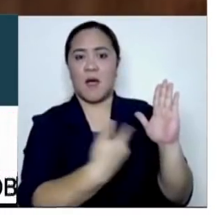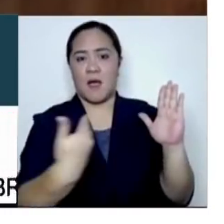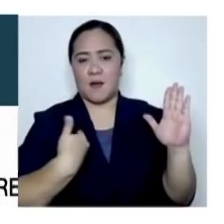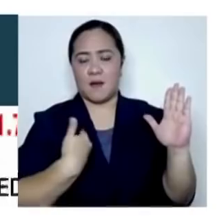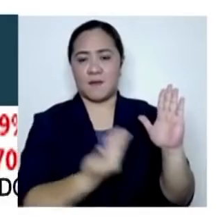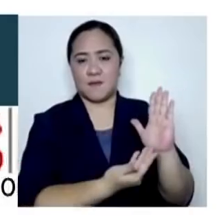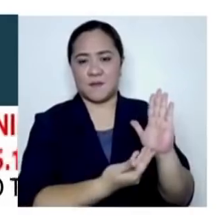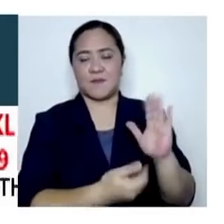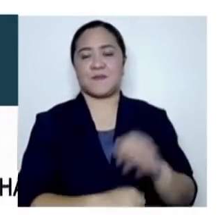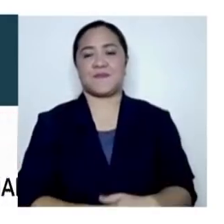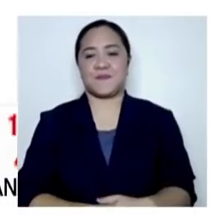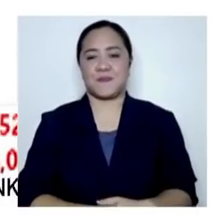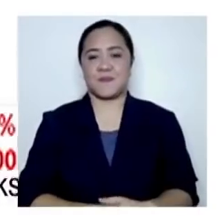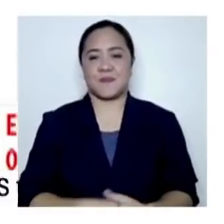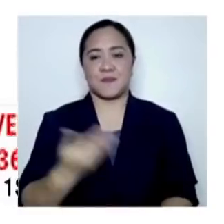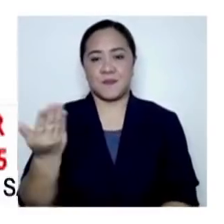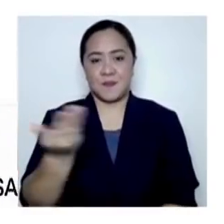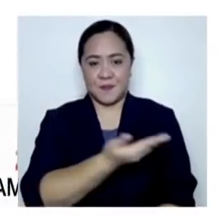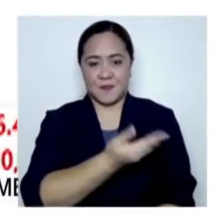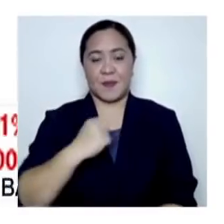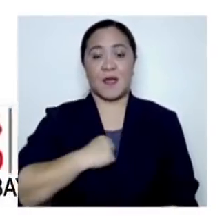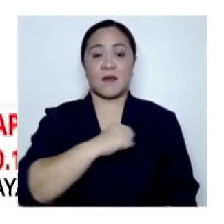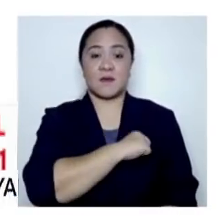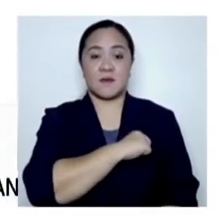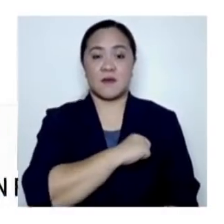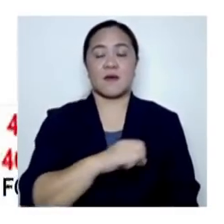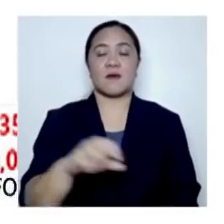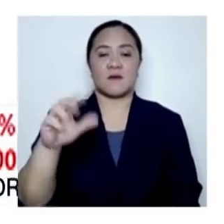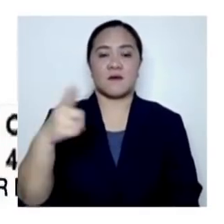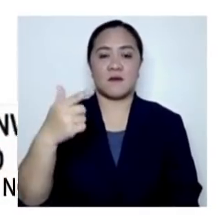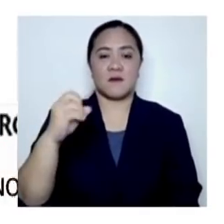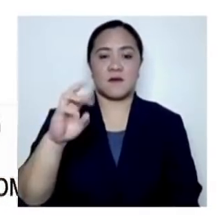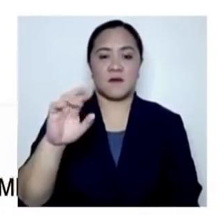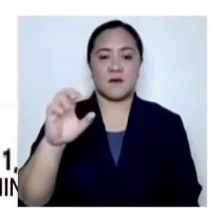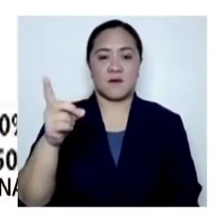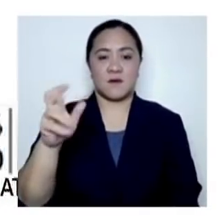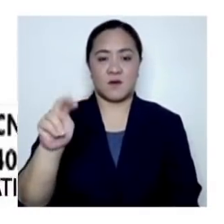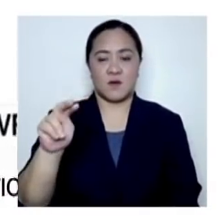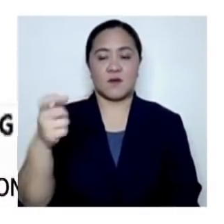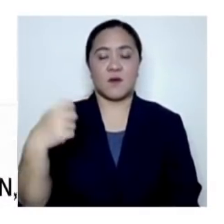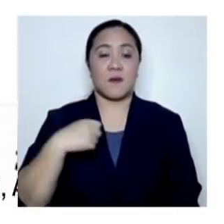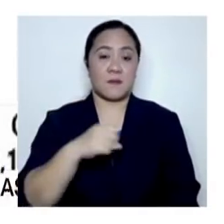Senator Richard Gordon, that's all the time we have for today. Chairman of the Senate Blue Ribbon Committee,